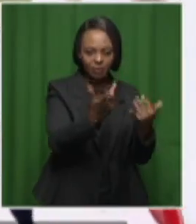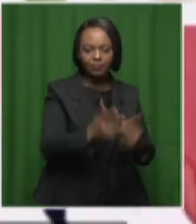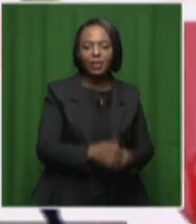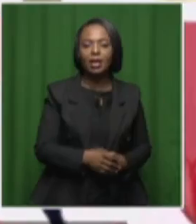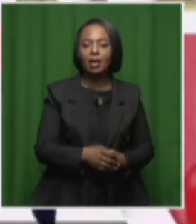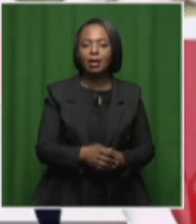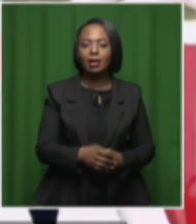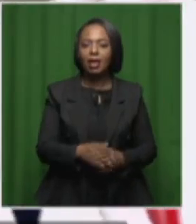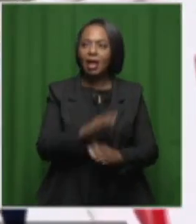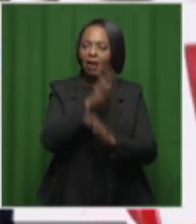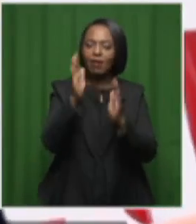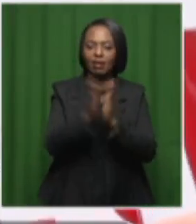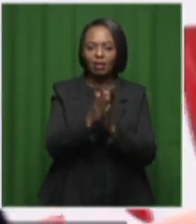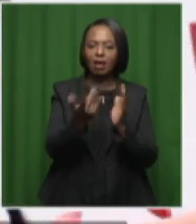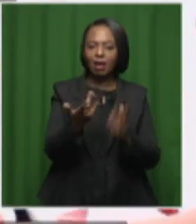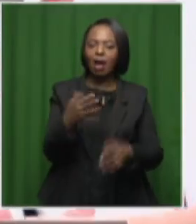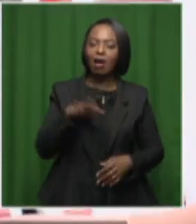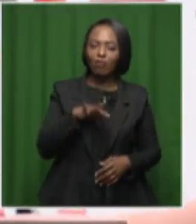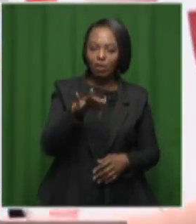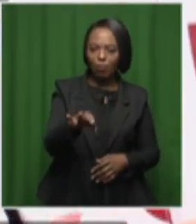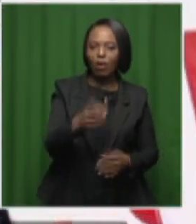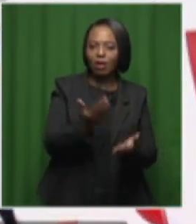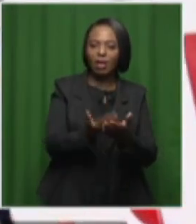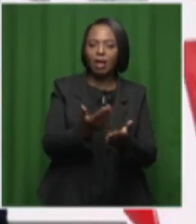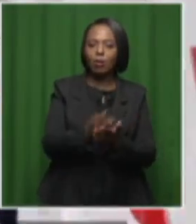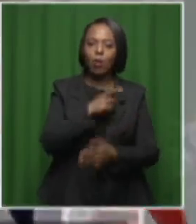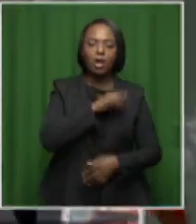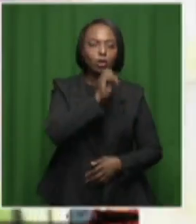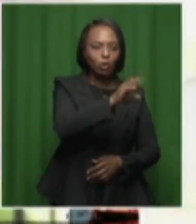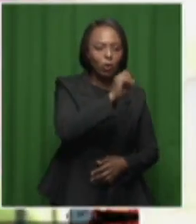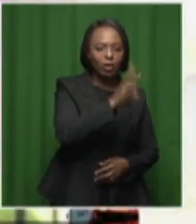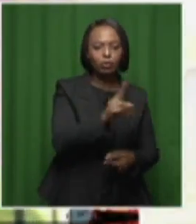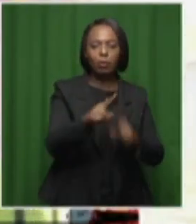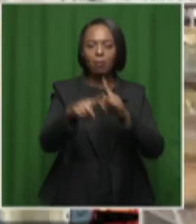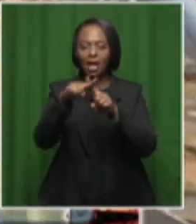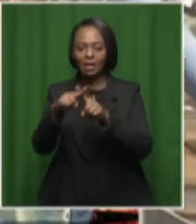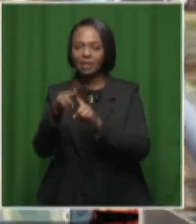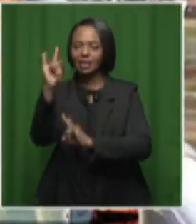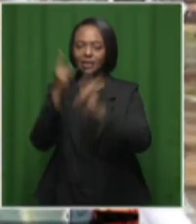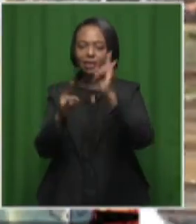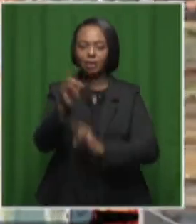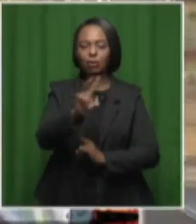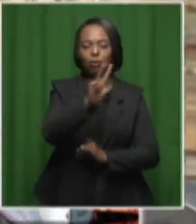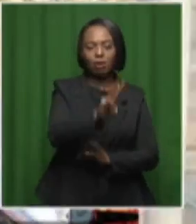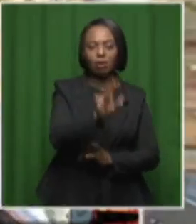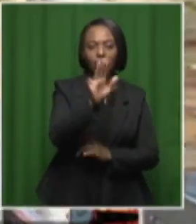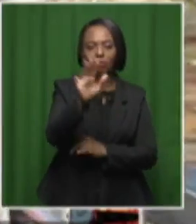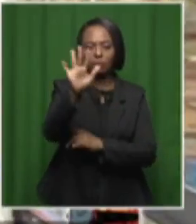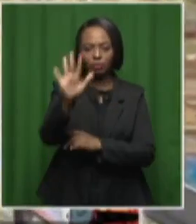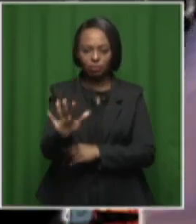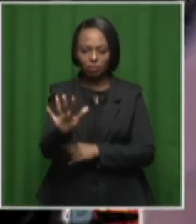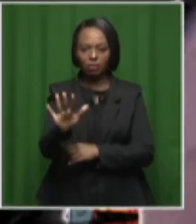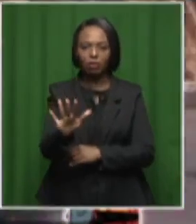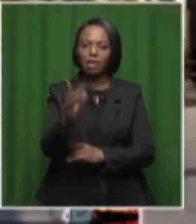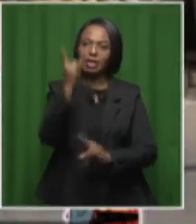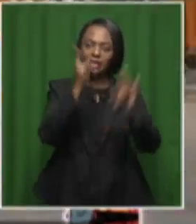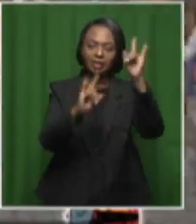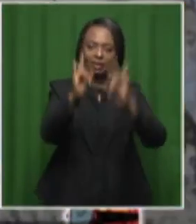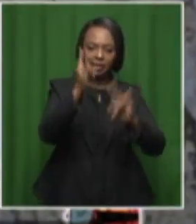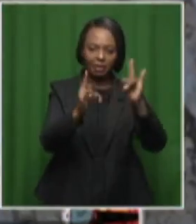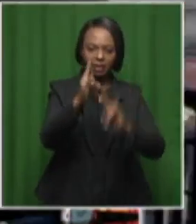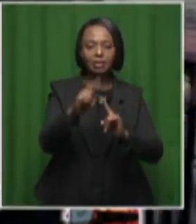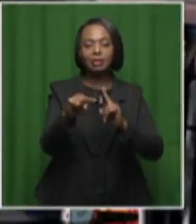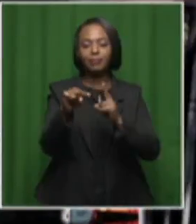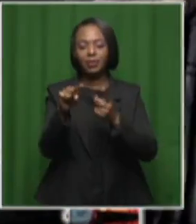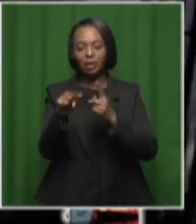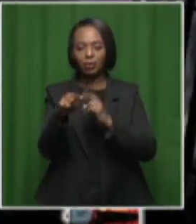is affordable, I would say, because Soweto plus the city, you're looking at 295. The city only, Soweto plus the